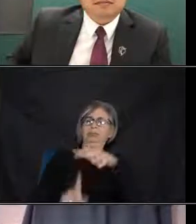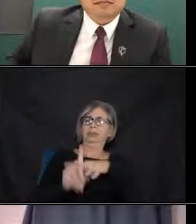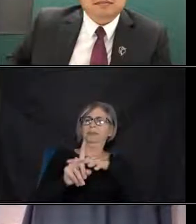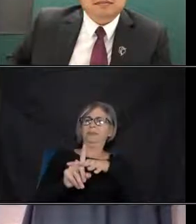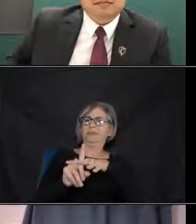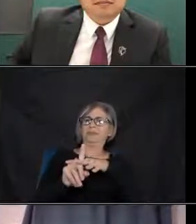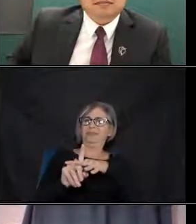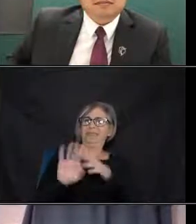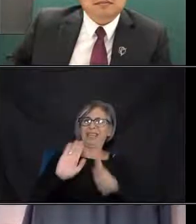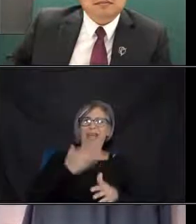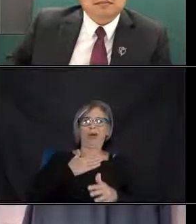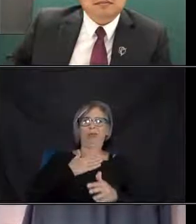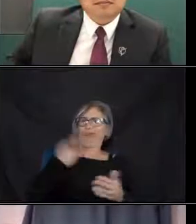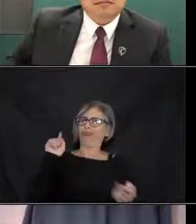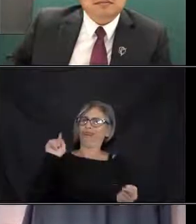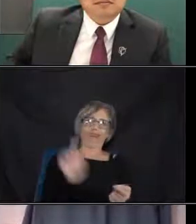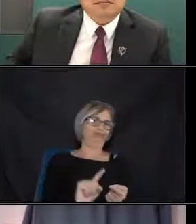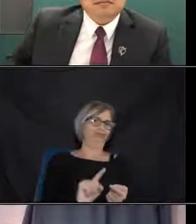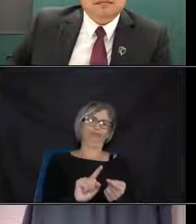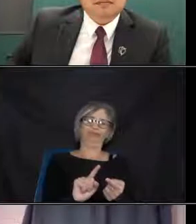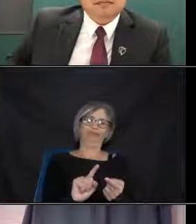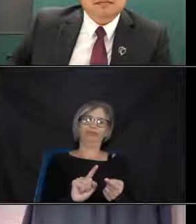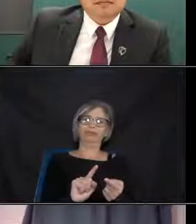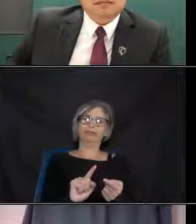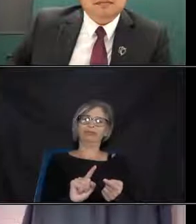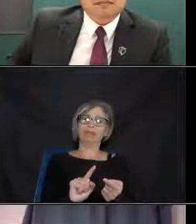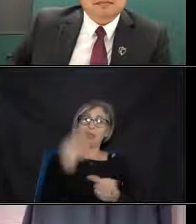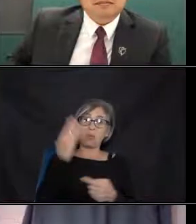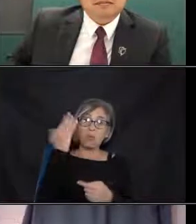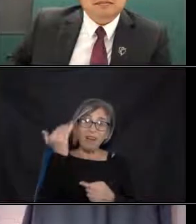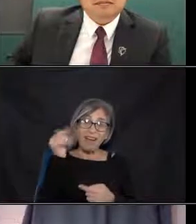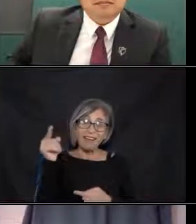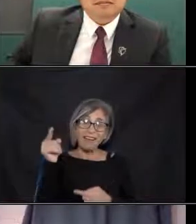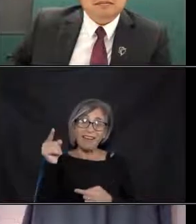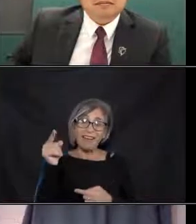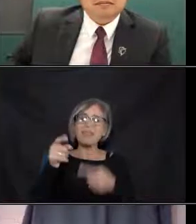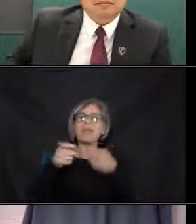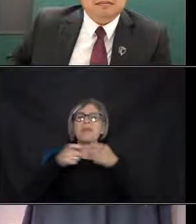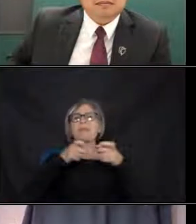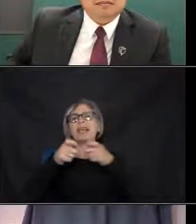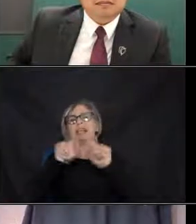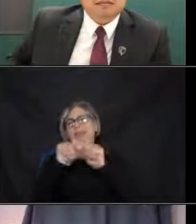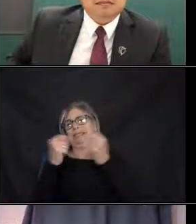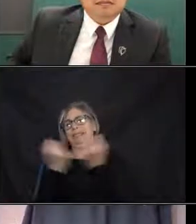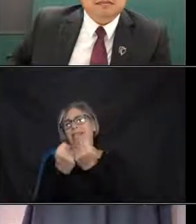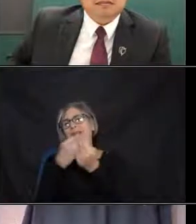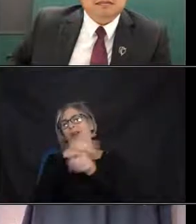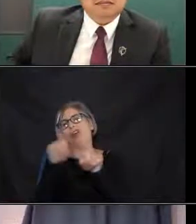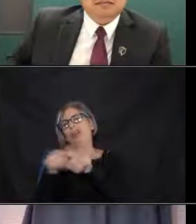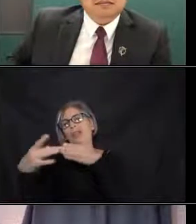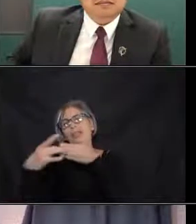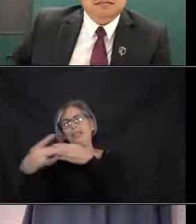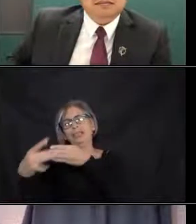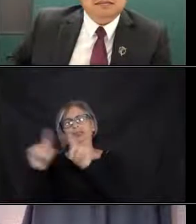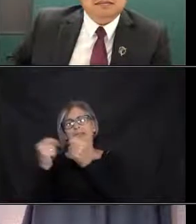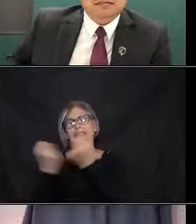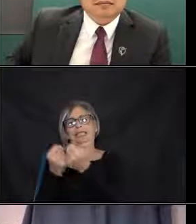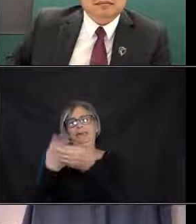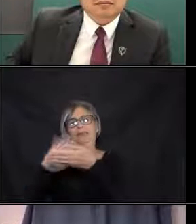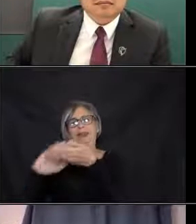ours is way low. And I attribute that to the good management team as well as the leadership of our city